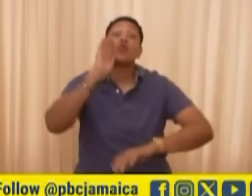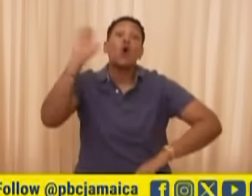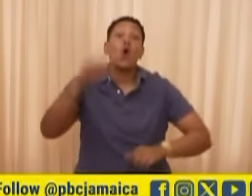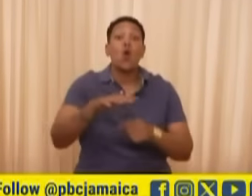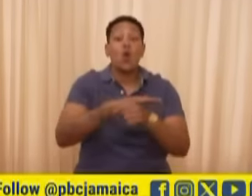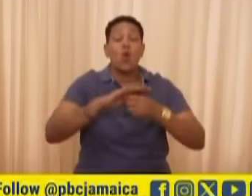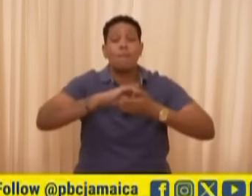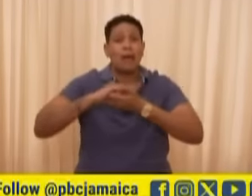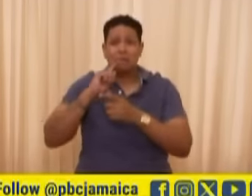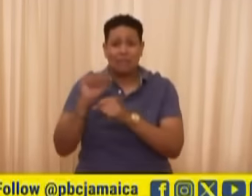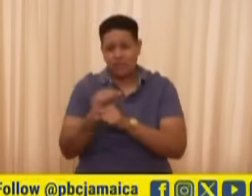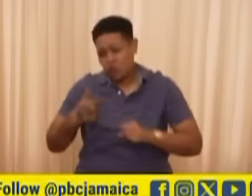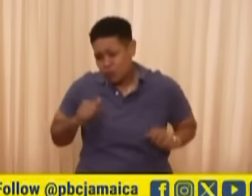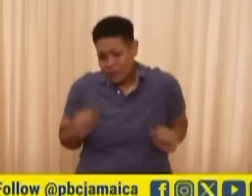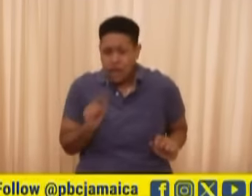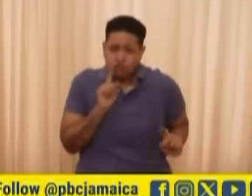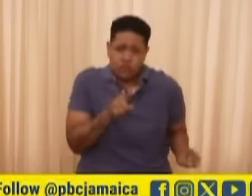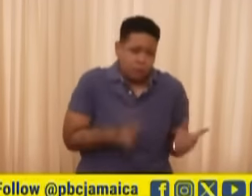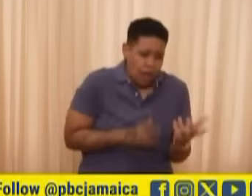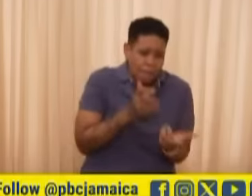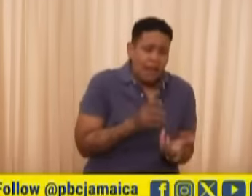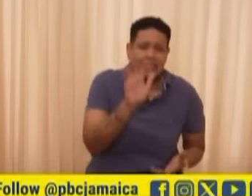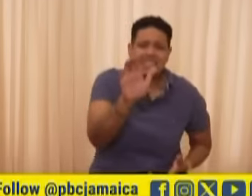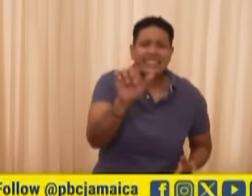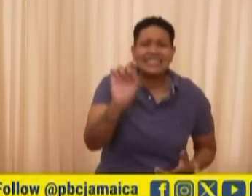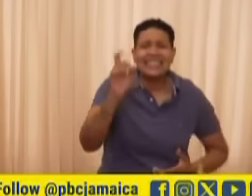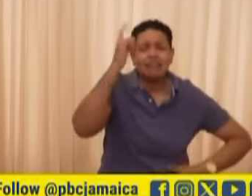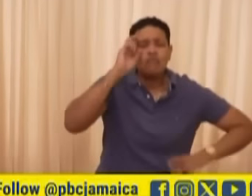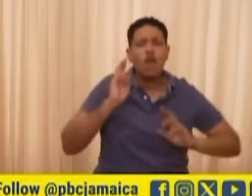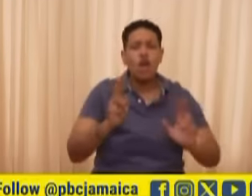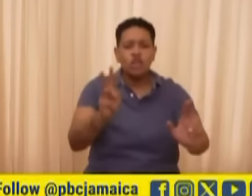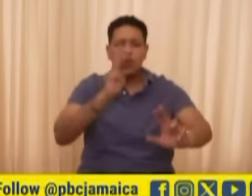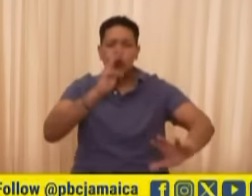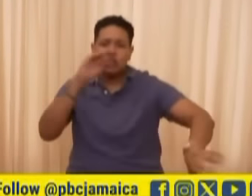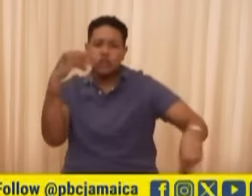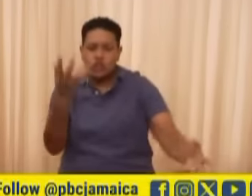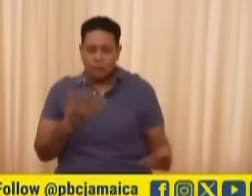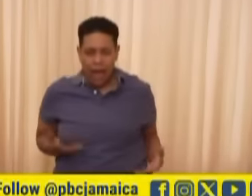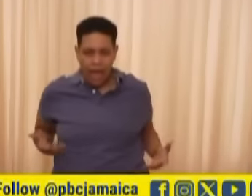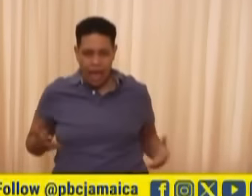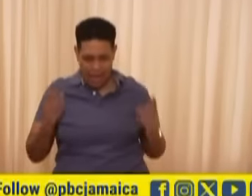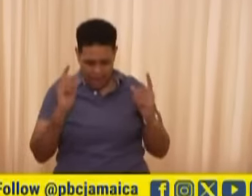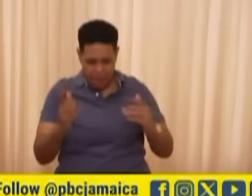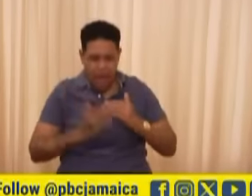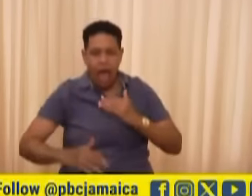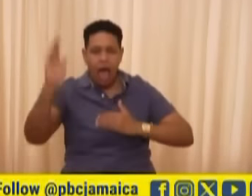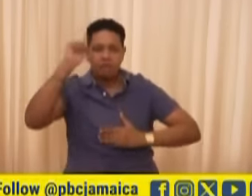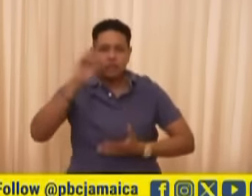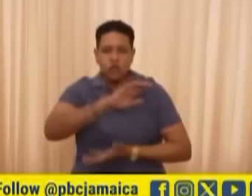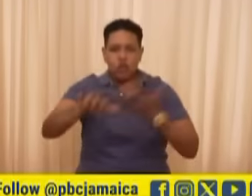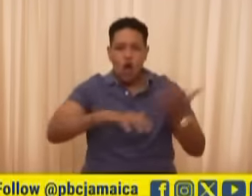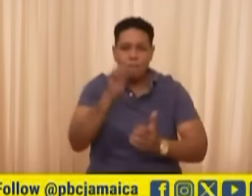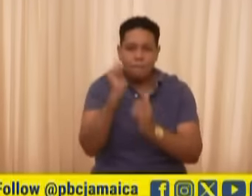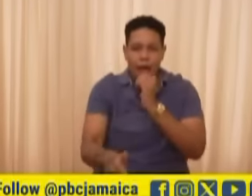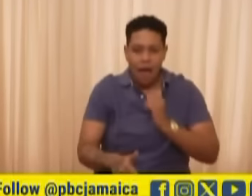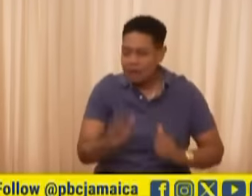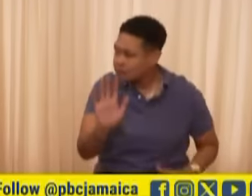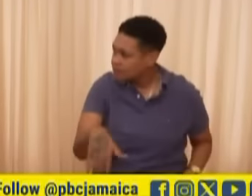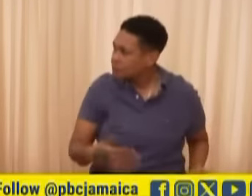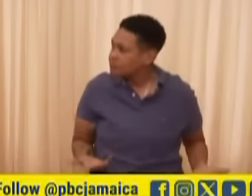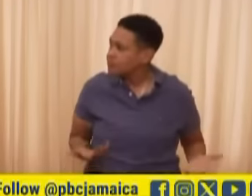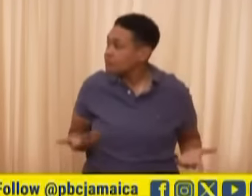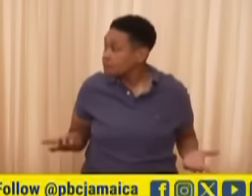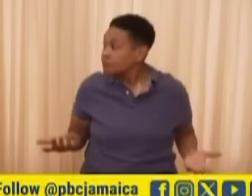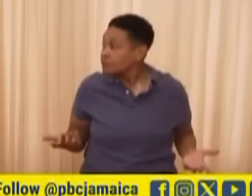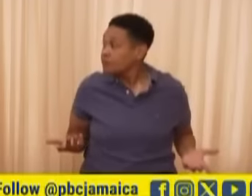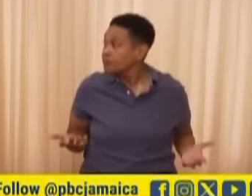partners also to make sure that we're able to respond to need for urgent water supply immediately after the storm, Minister Dixon.